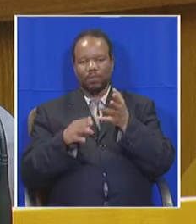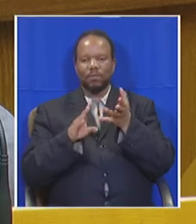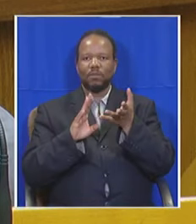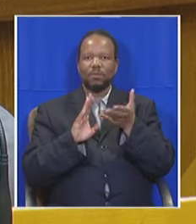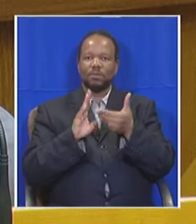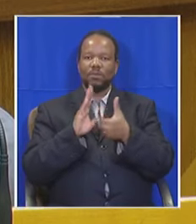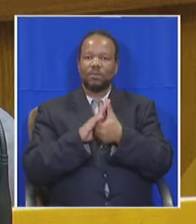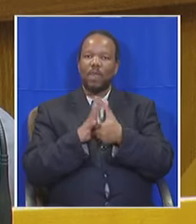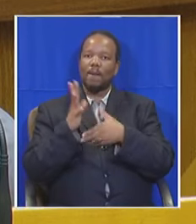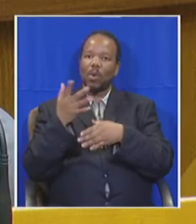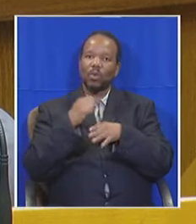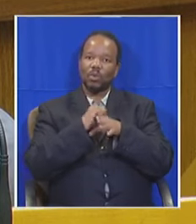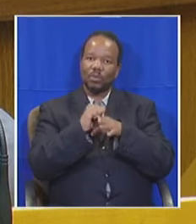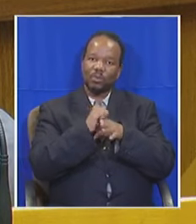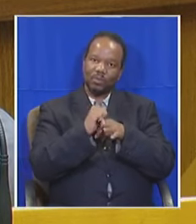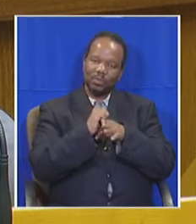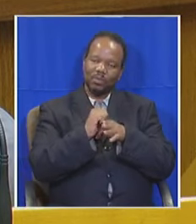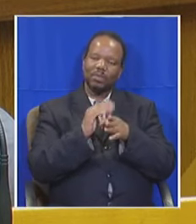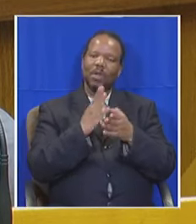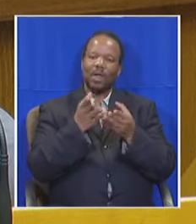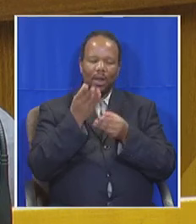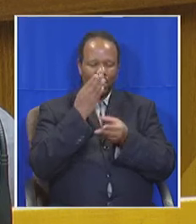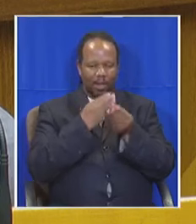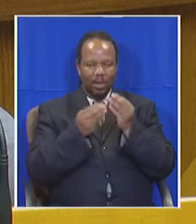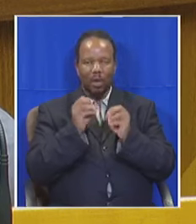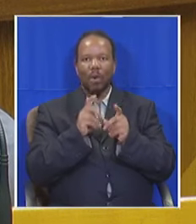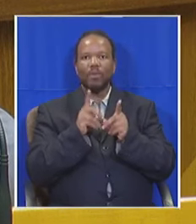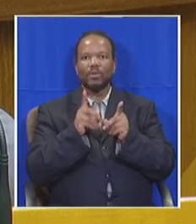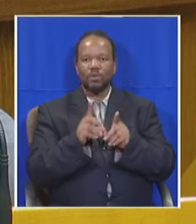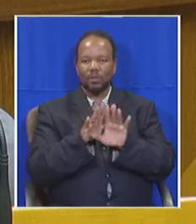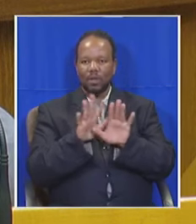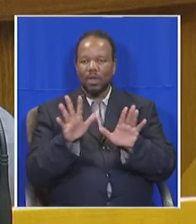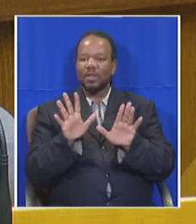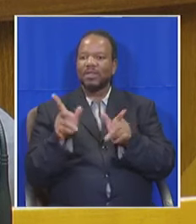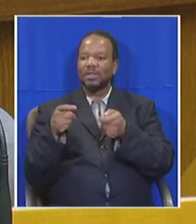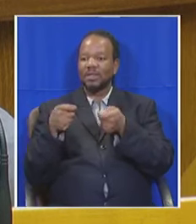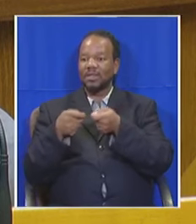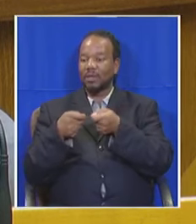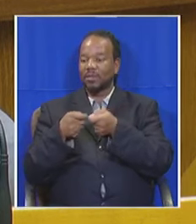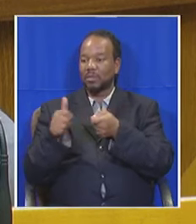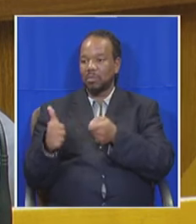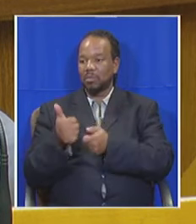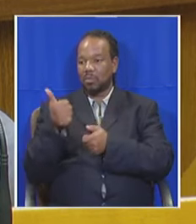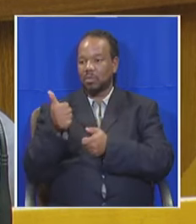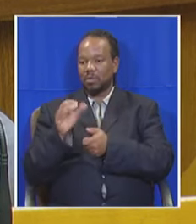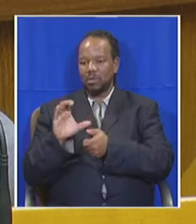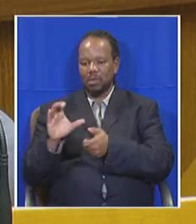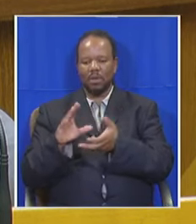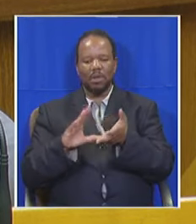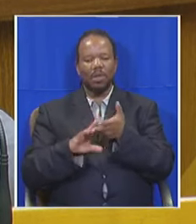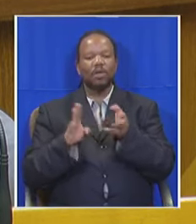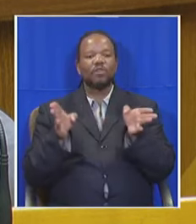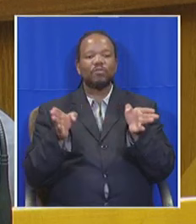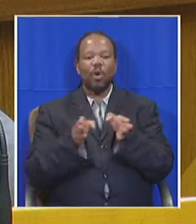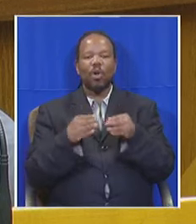internships and learnership opportunities, including a meaningful youth wage subsidy. We'll invest in small businesses